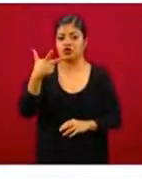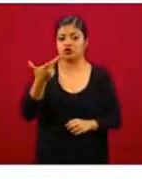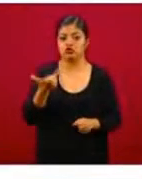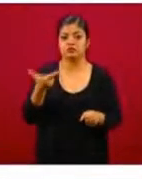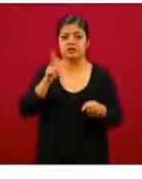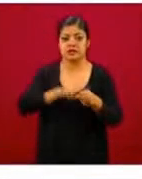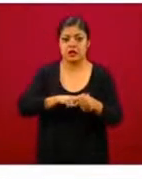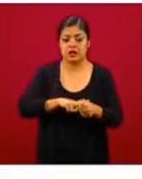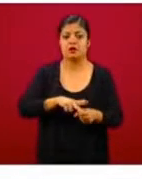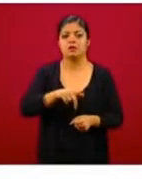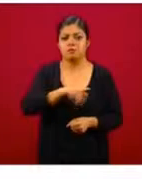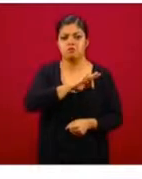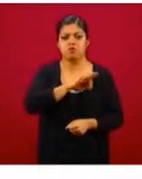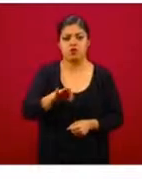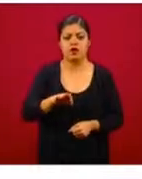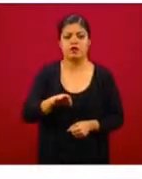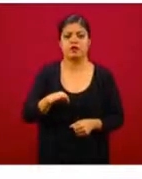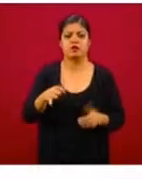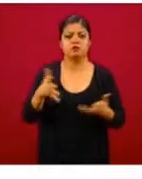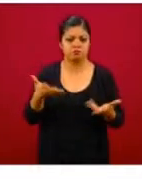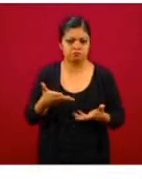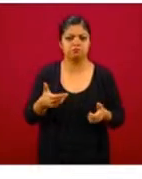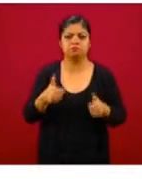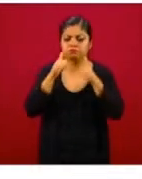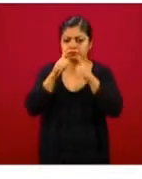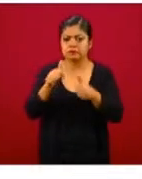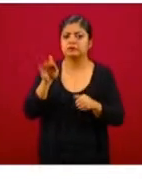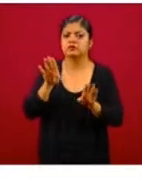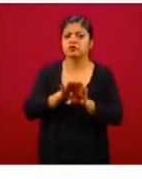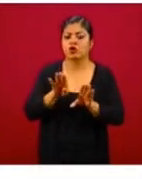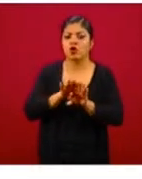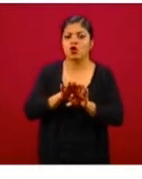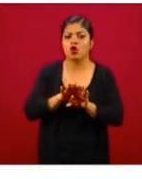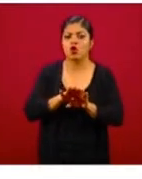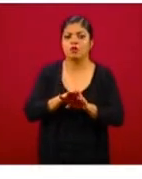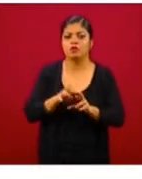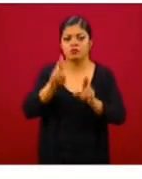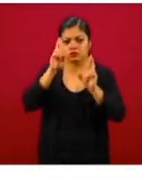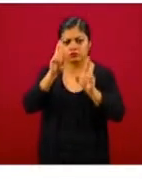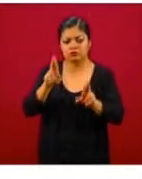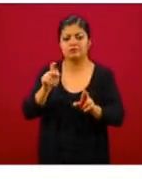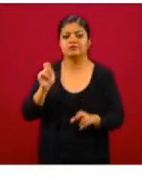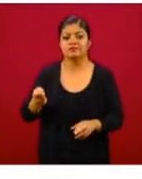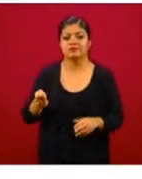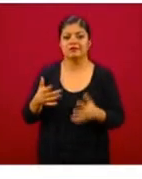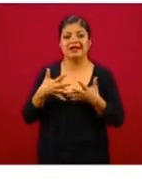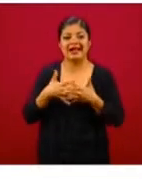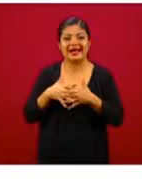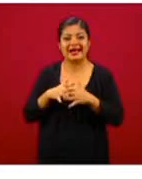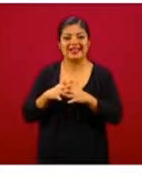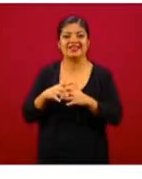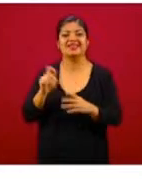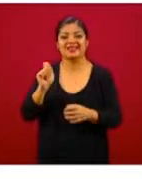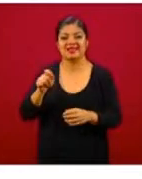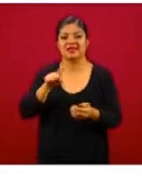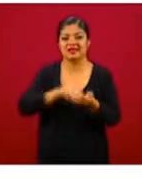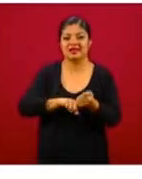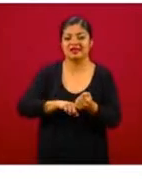The information that we received last week was from 99,000 hospitals that were